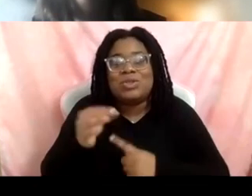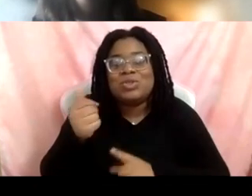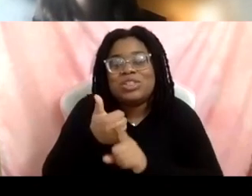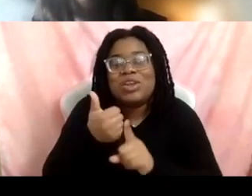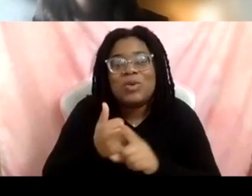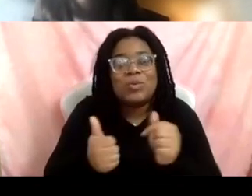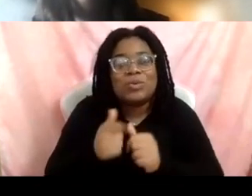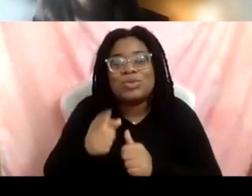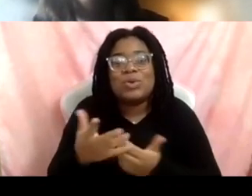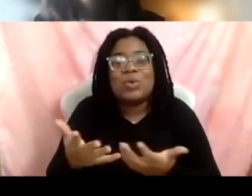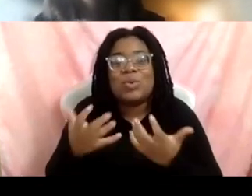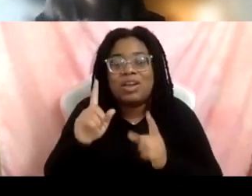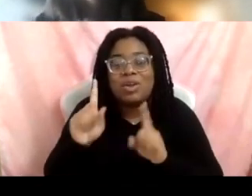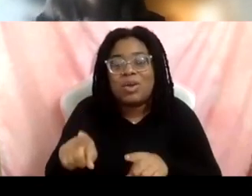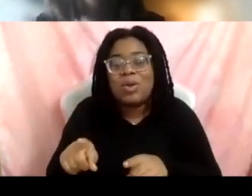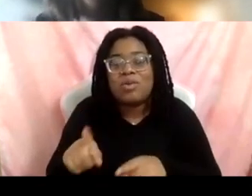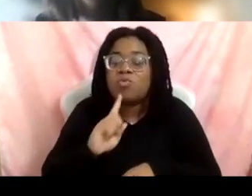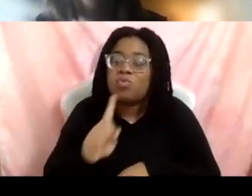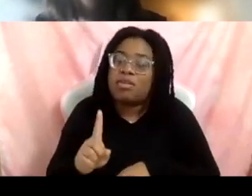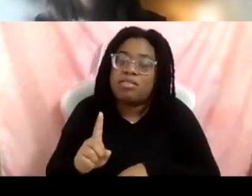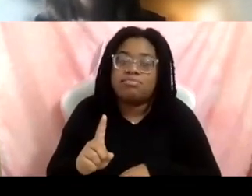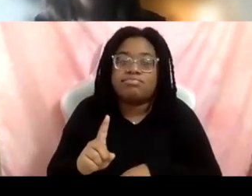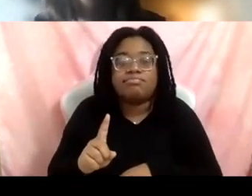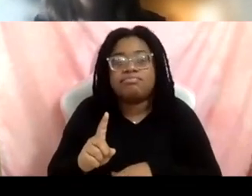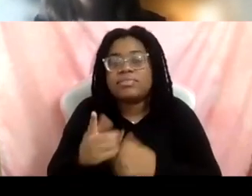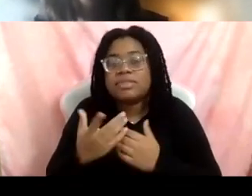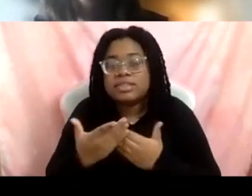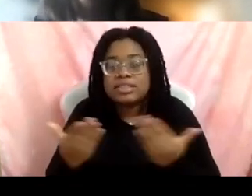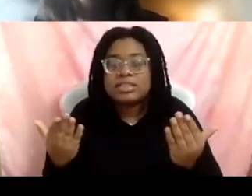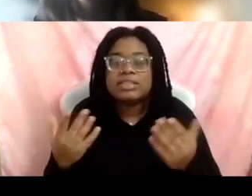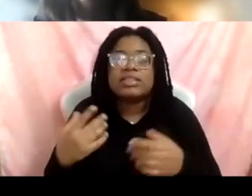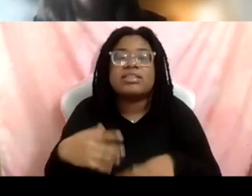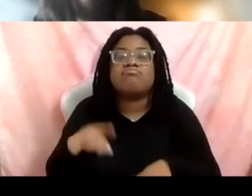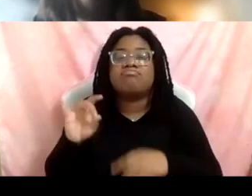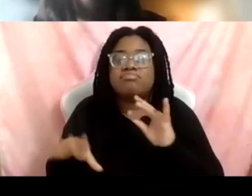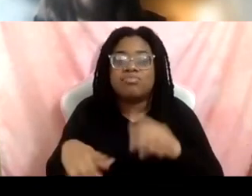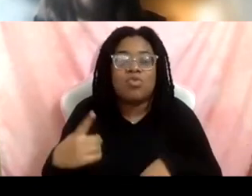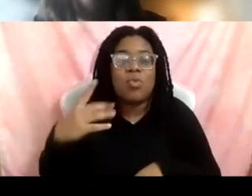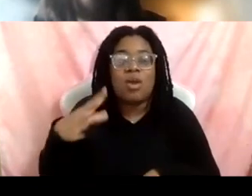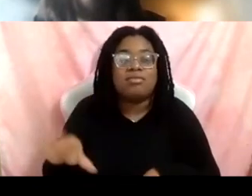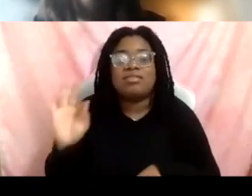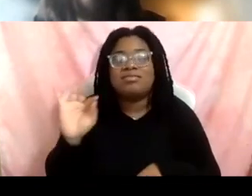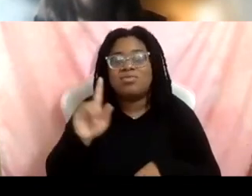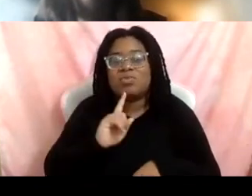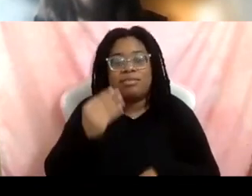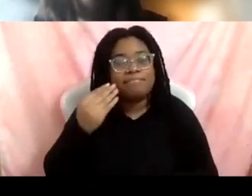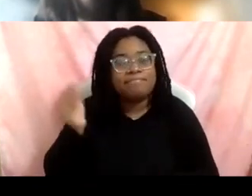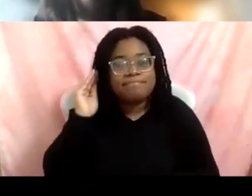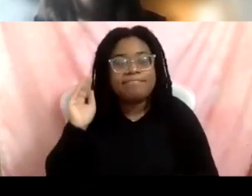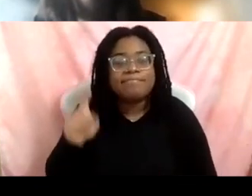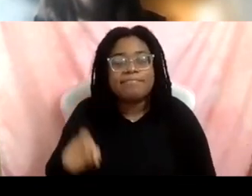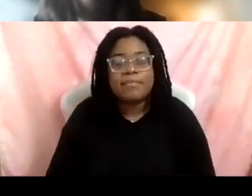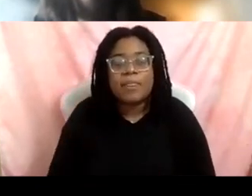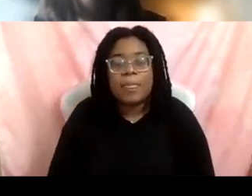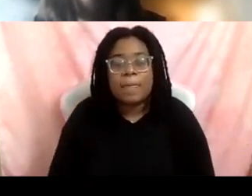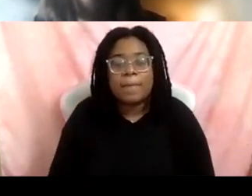one you want to go. But I do think throwing as much as out there as possible till one catches is something good to keep in mind.